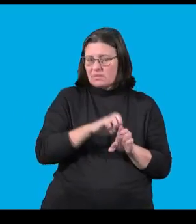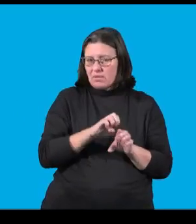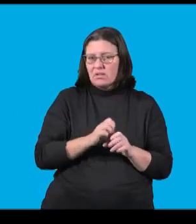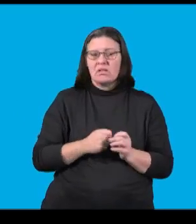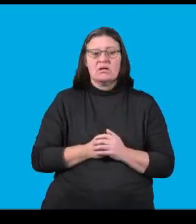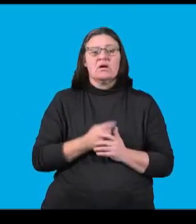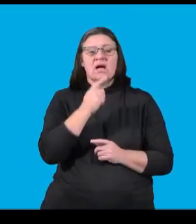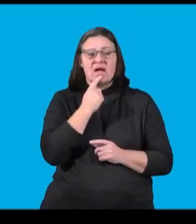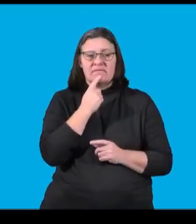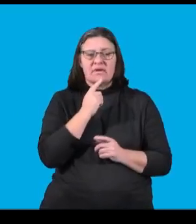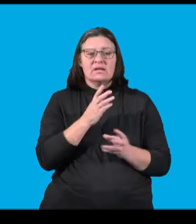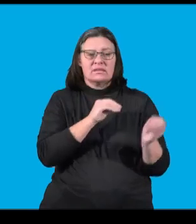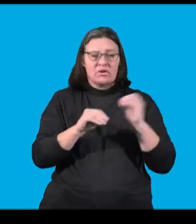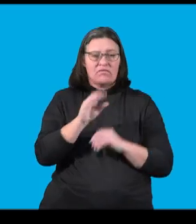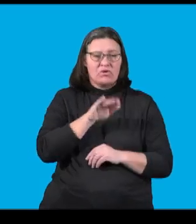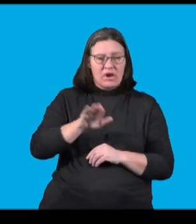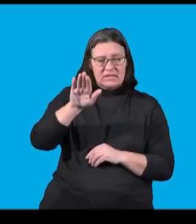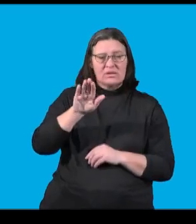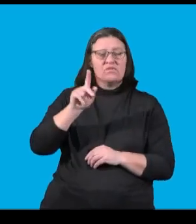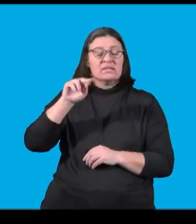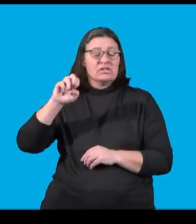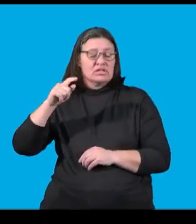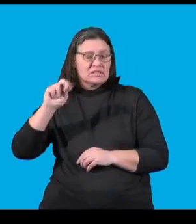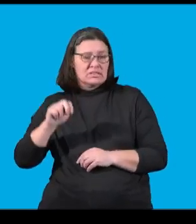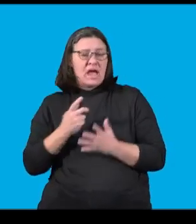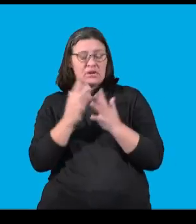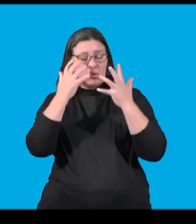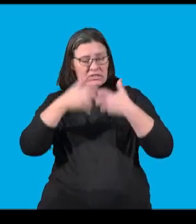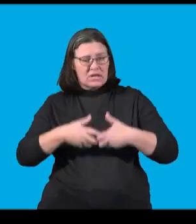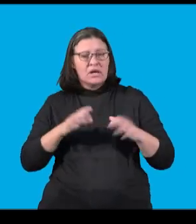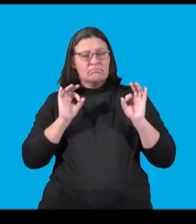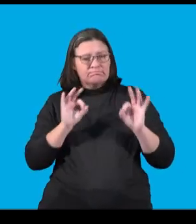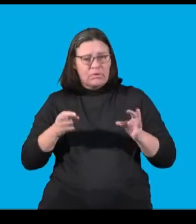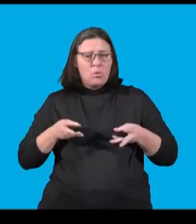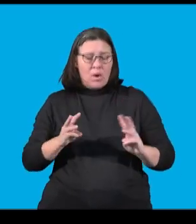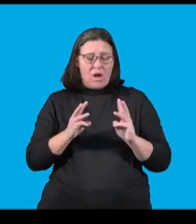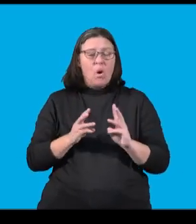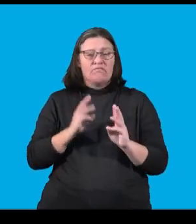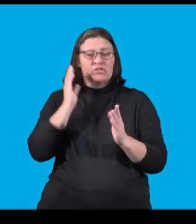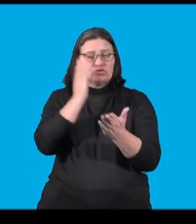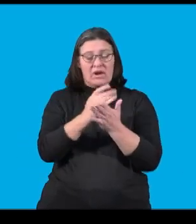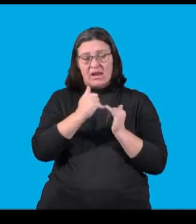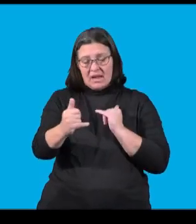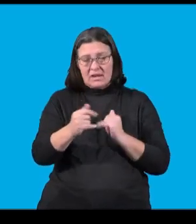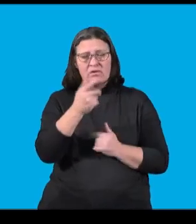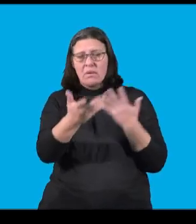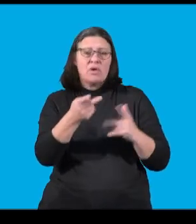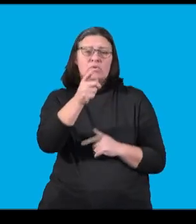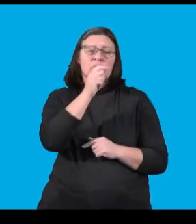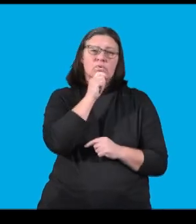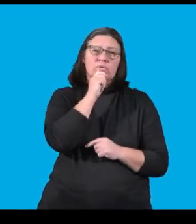example. We substitute the gradient of the tangent and the coordinates into an appropriate form of the straight line. You